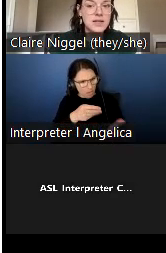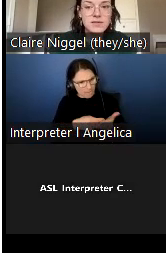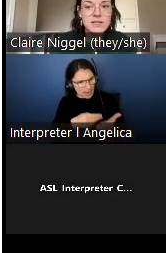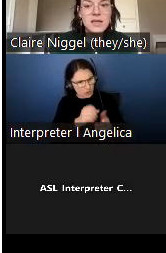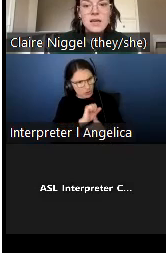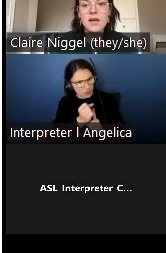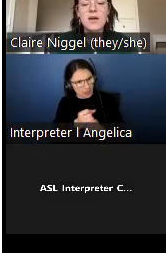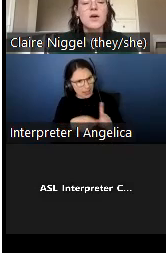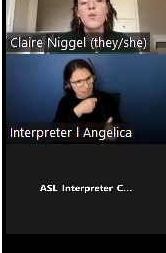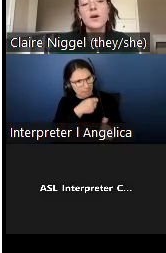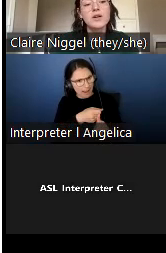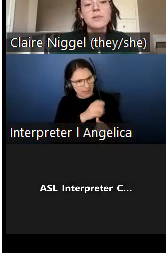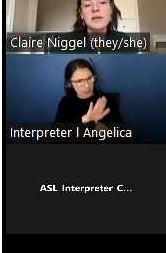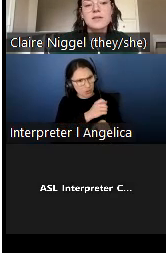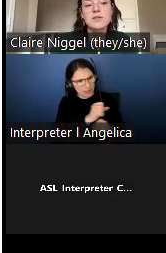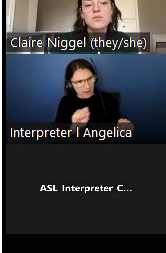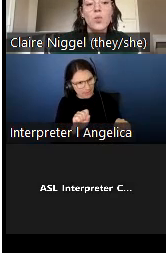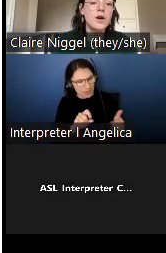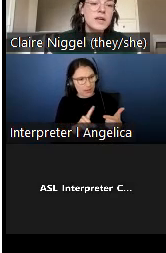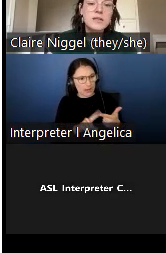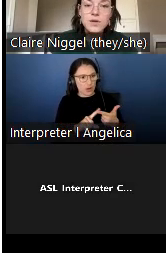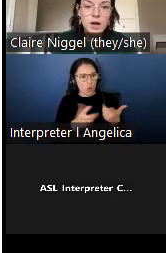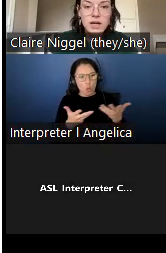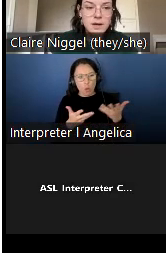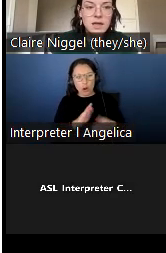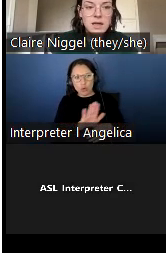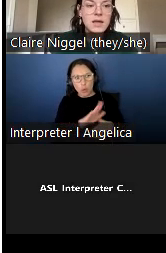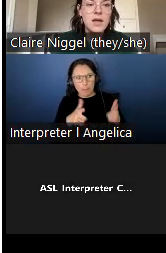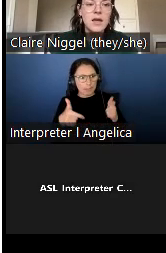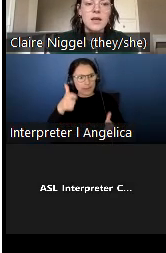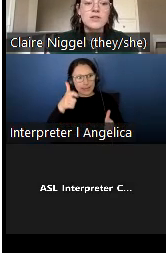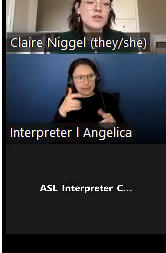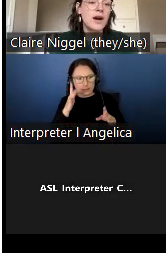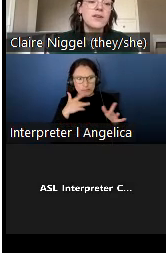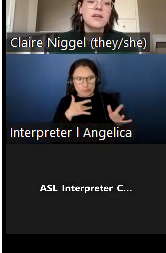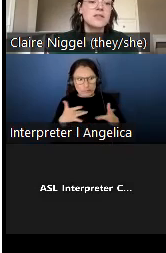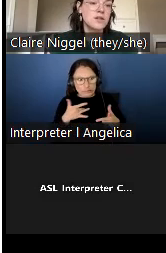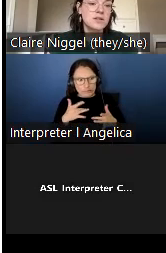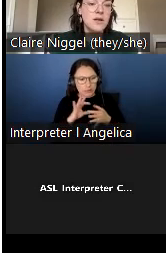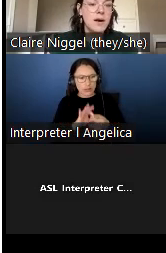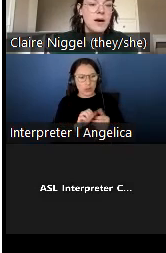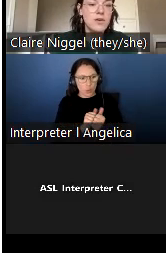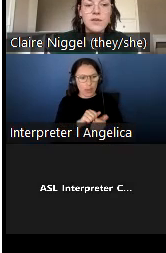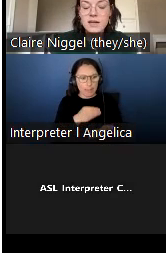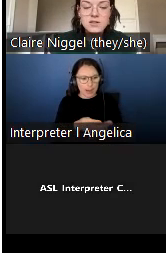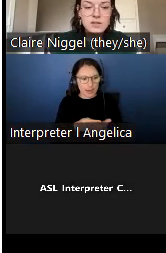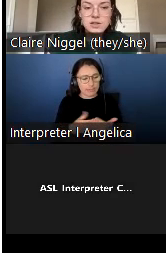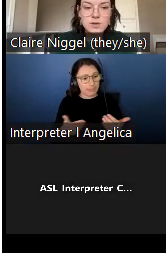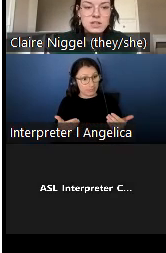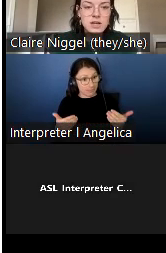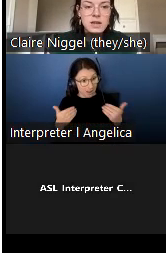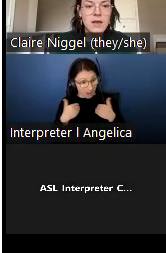impacting your safety? What are your biggest worries regarding money? Do you have any concerns about your